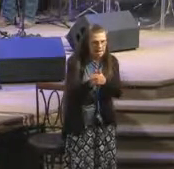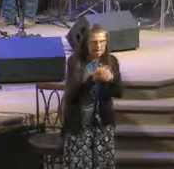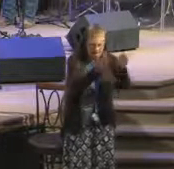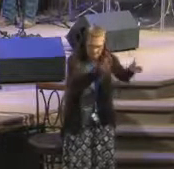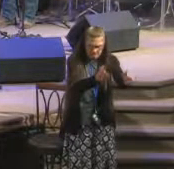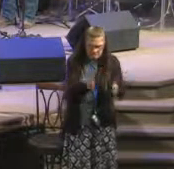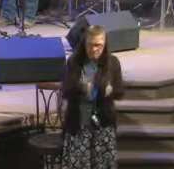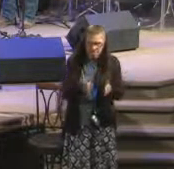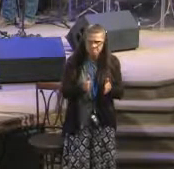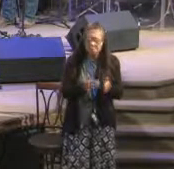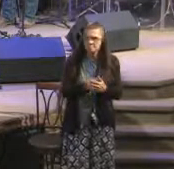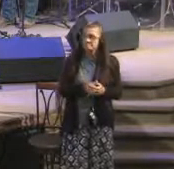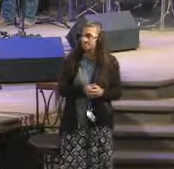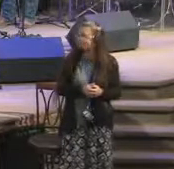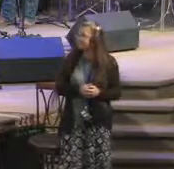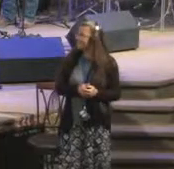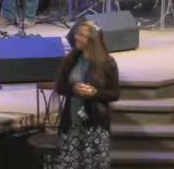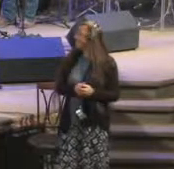Stay standing.